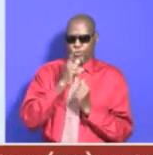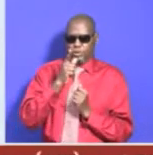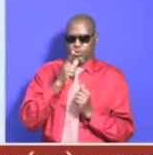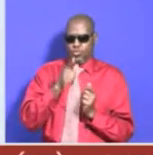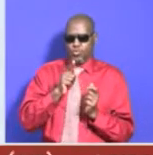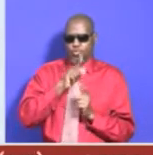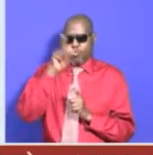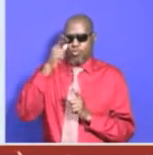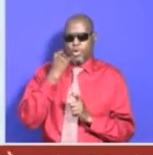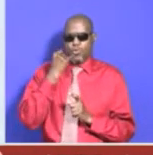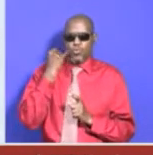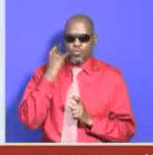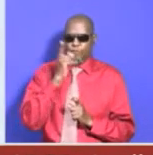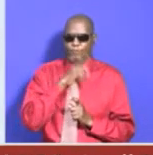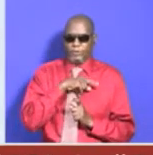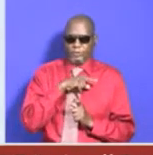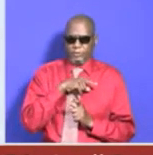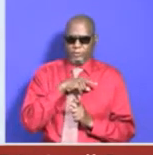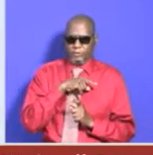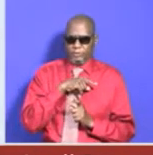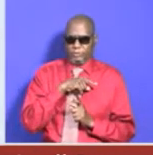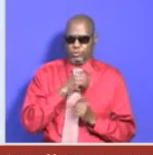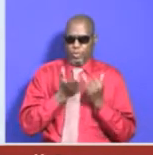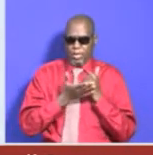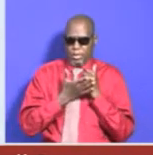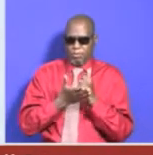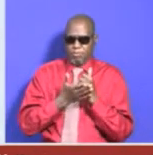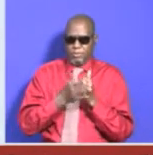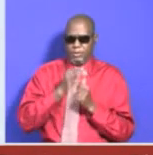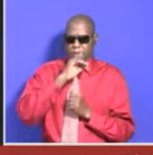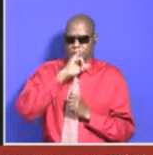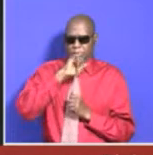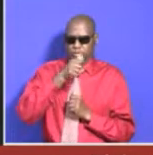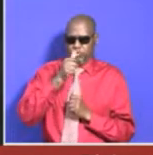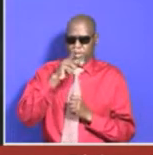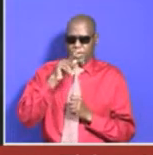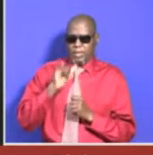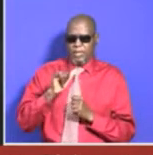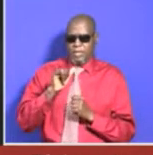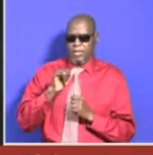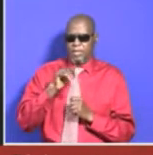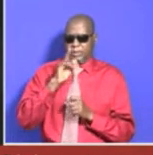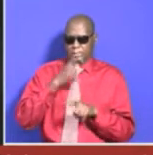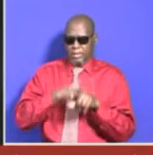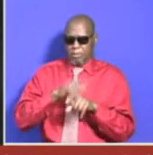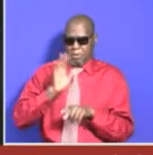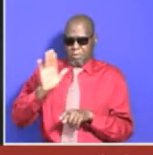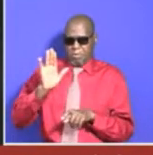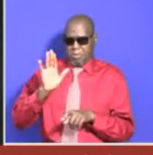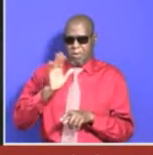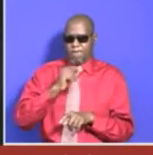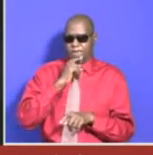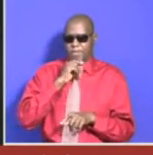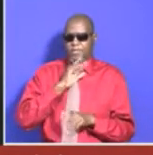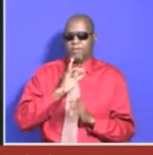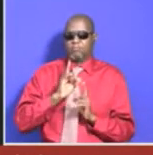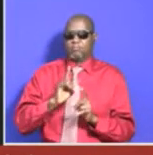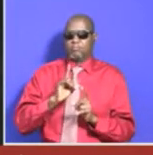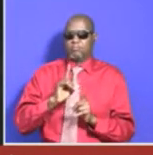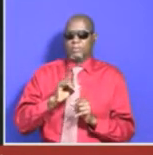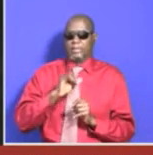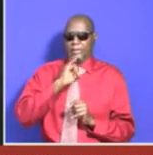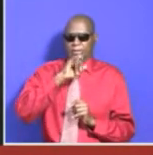2014, you actually went to Nakuru to help Jackie when Jackie was bereaved by the dad. When Josephine lost the